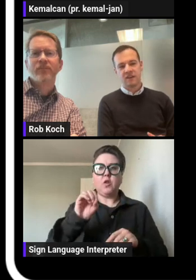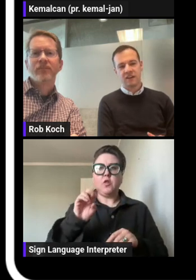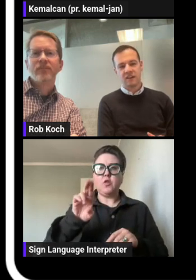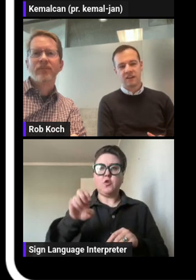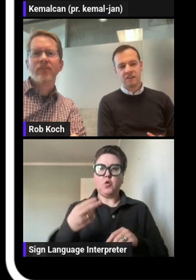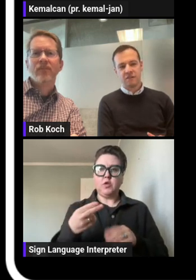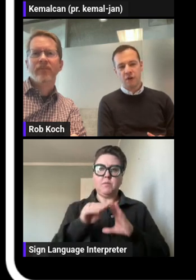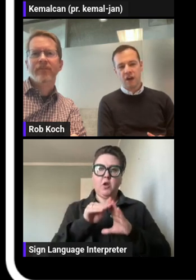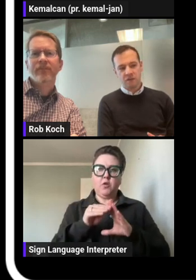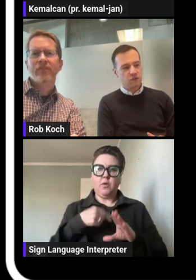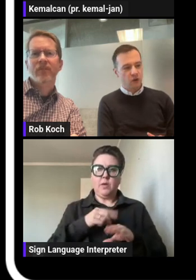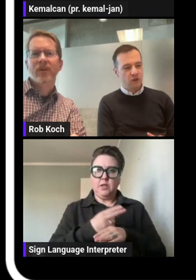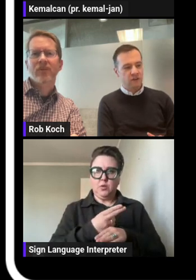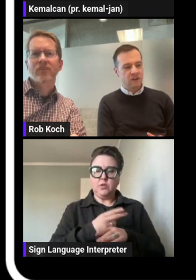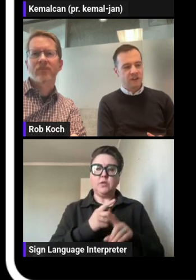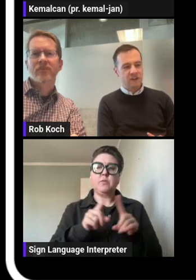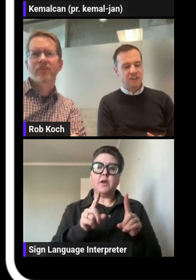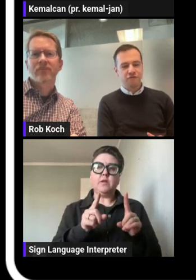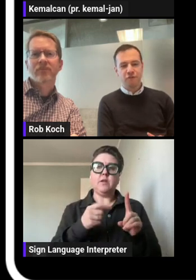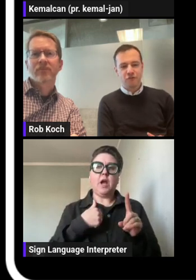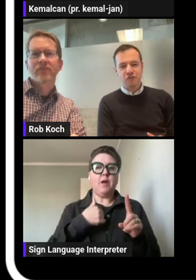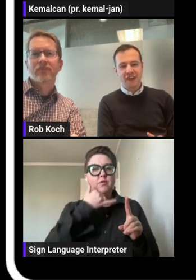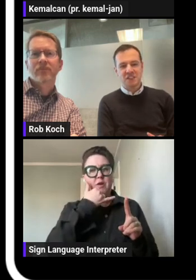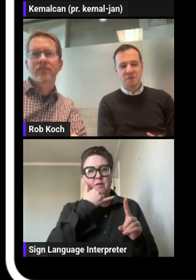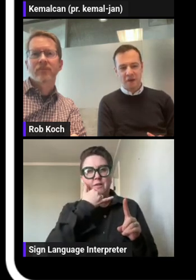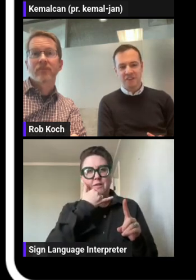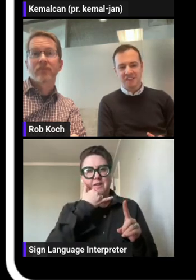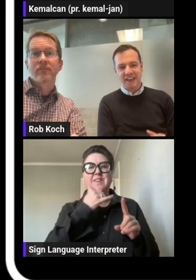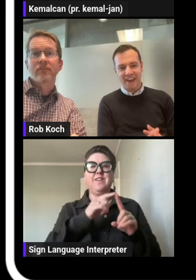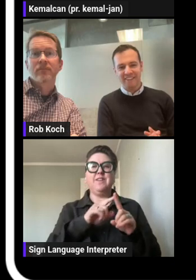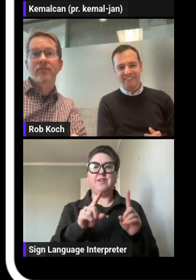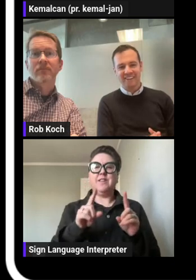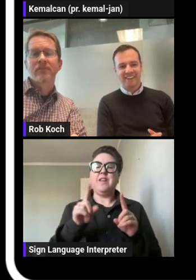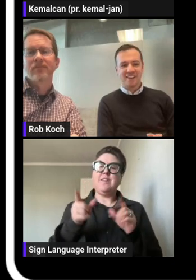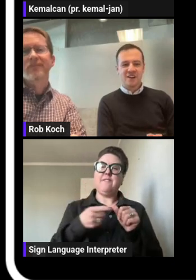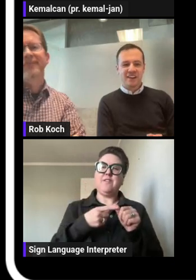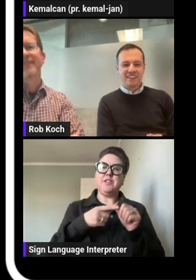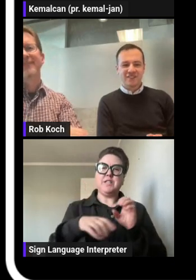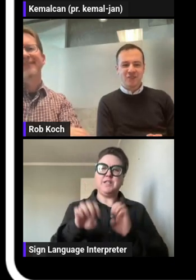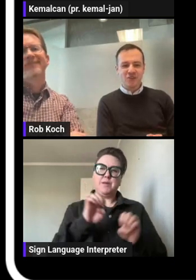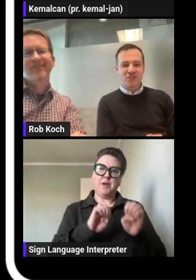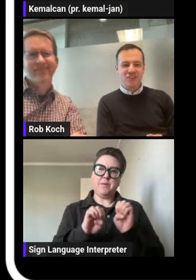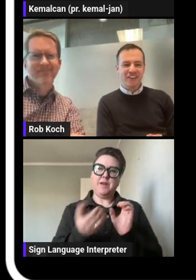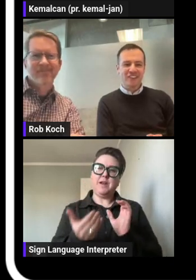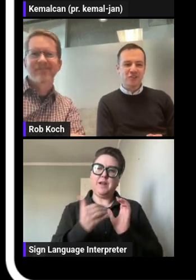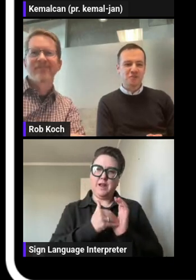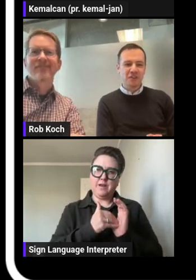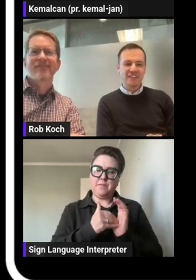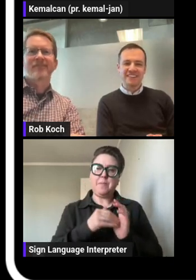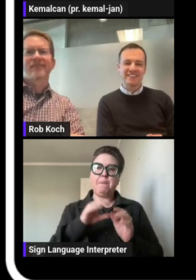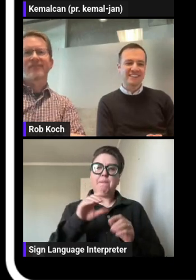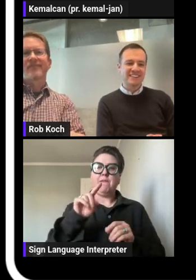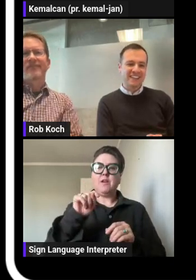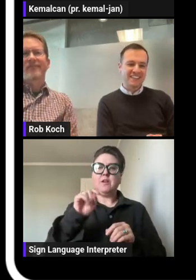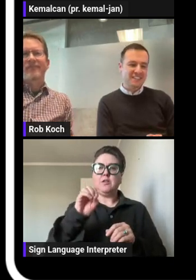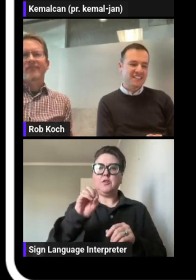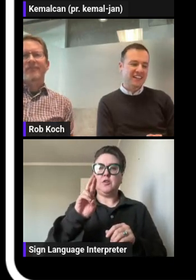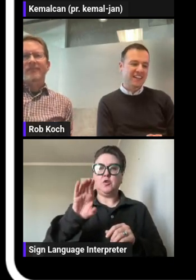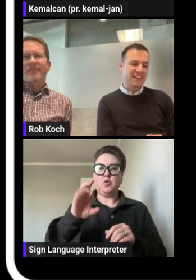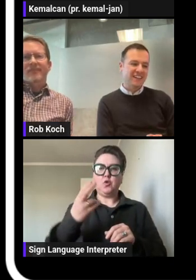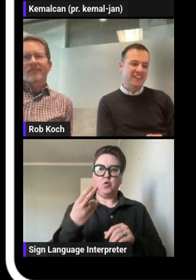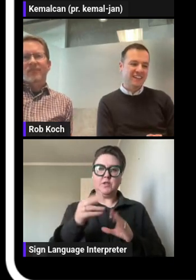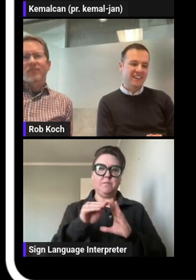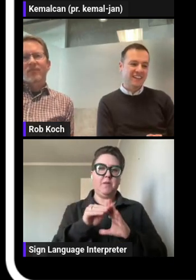However, I was wrong. In the first experiments, again, Torch model did not